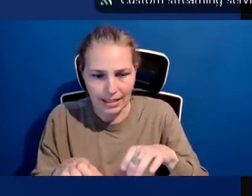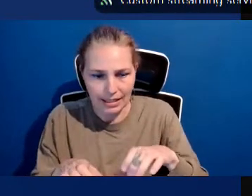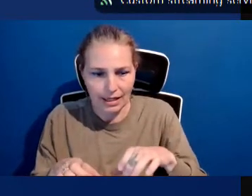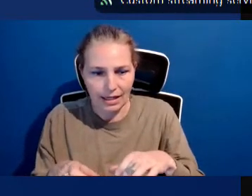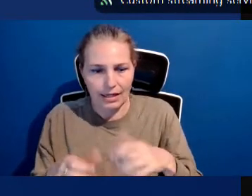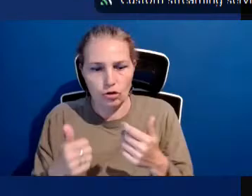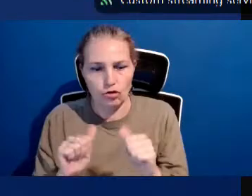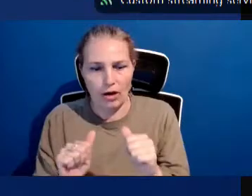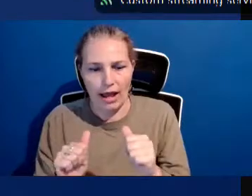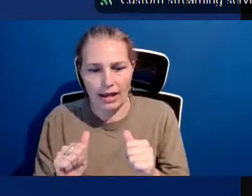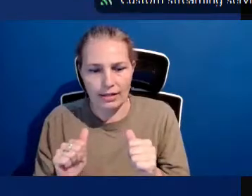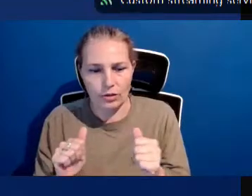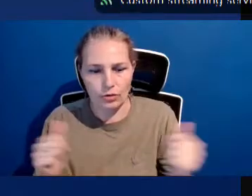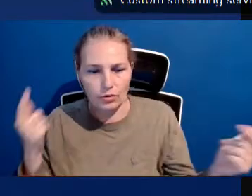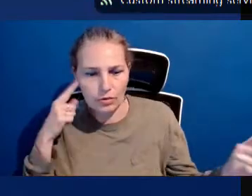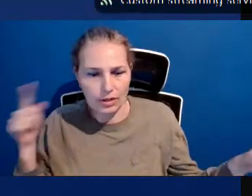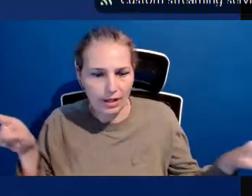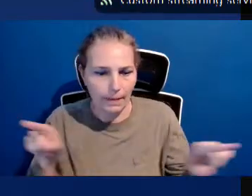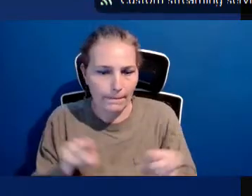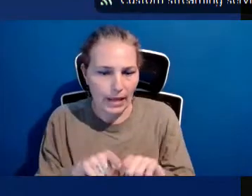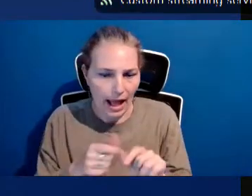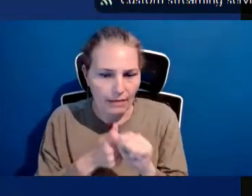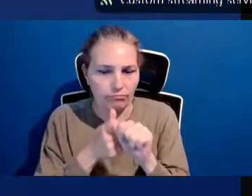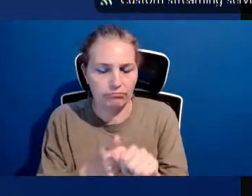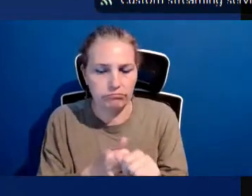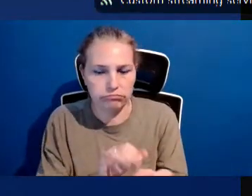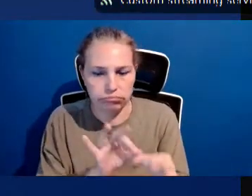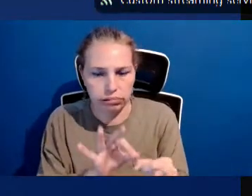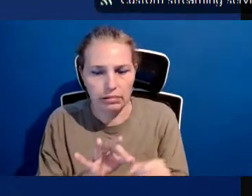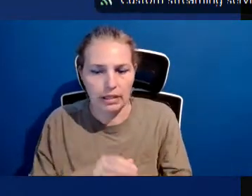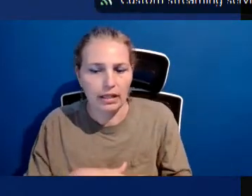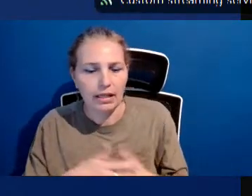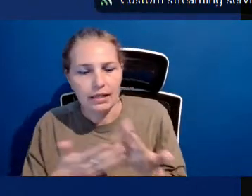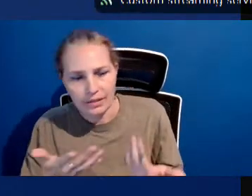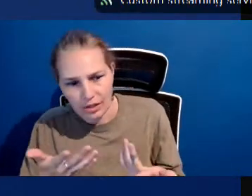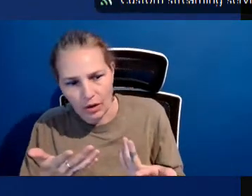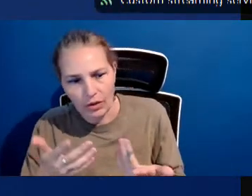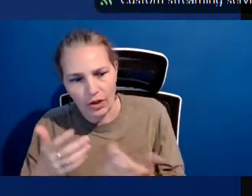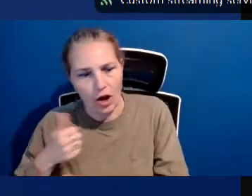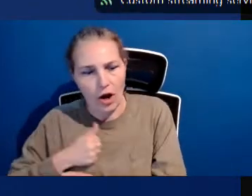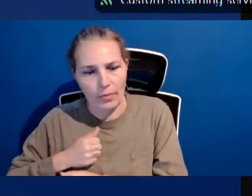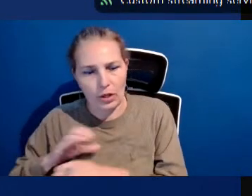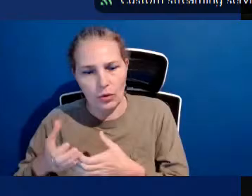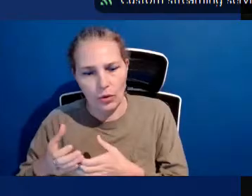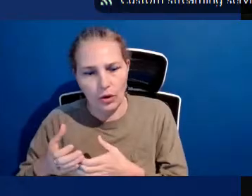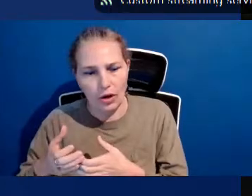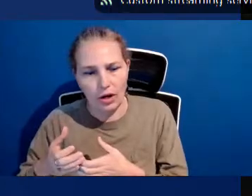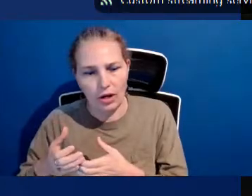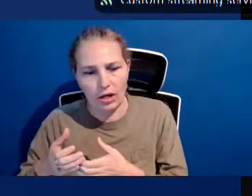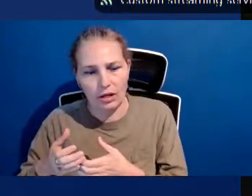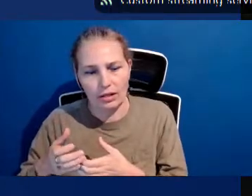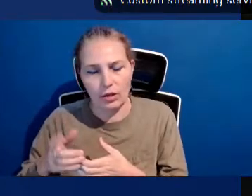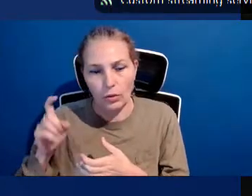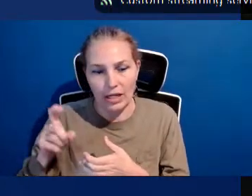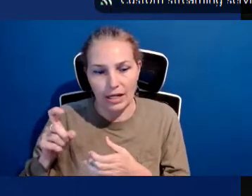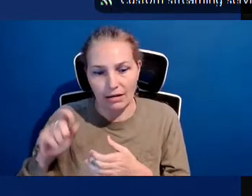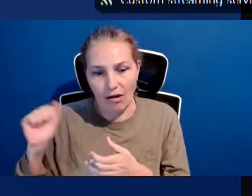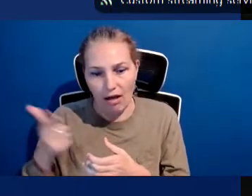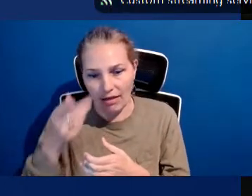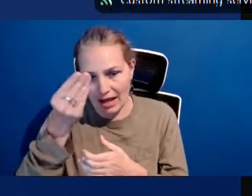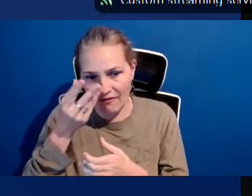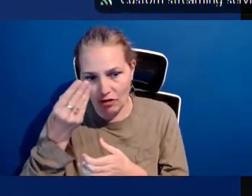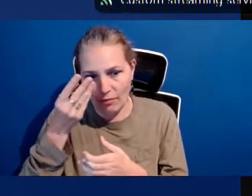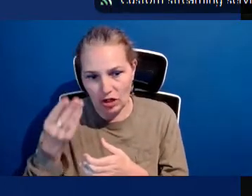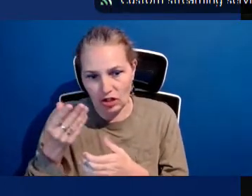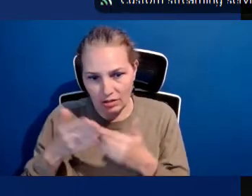be moving forward with abating their property. Based on the information we received last week, our understanding is that the